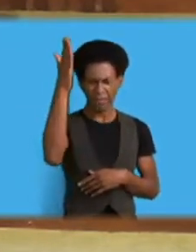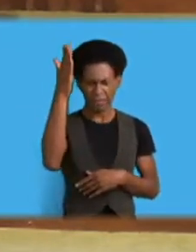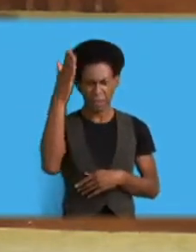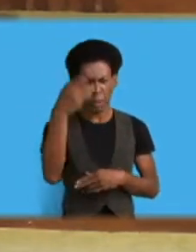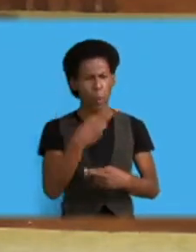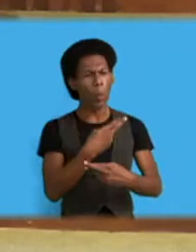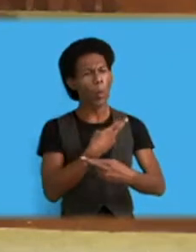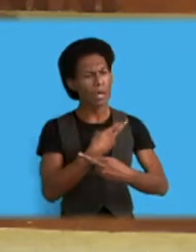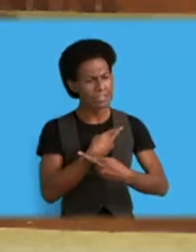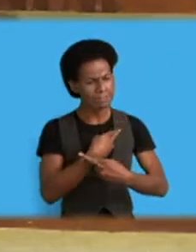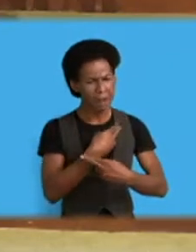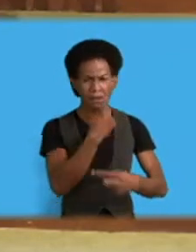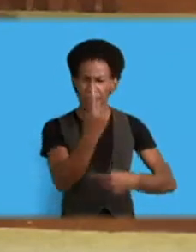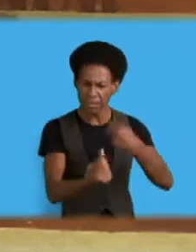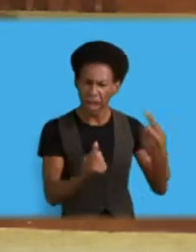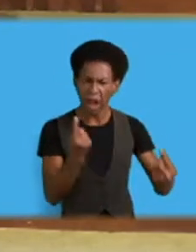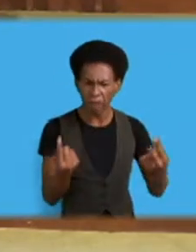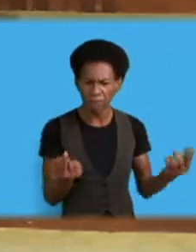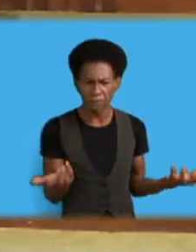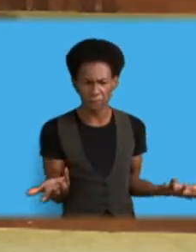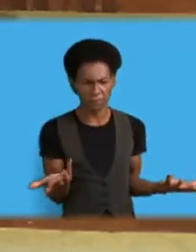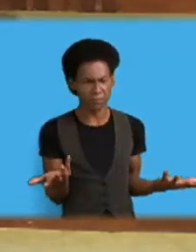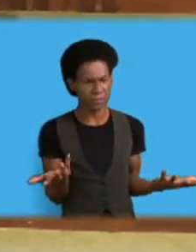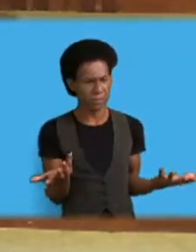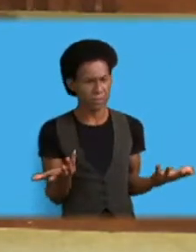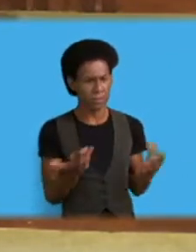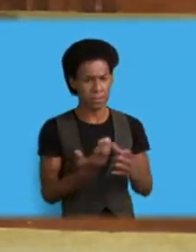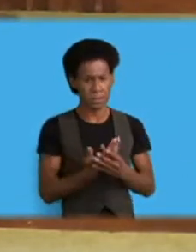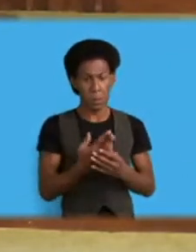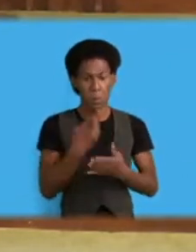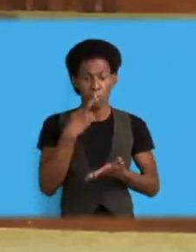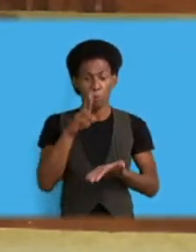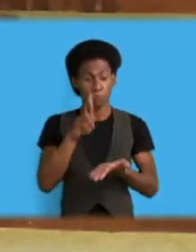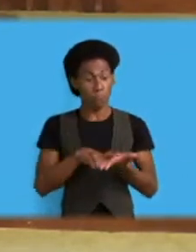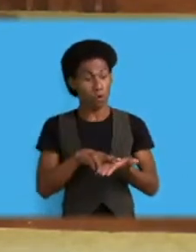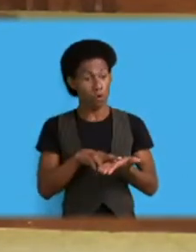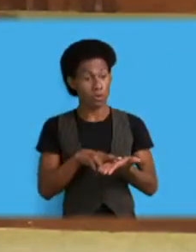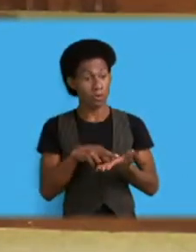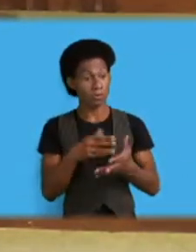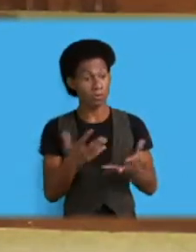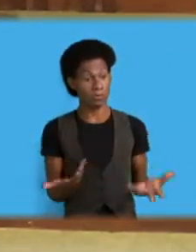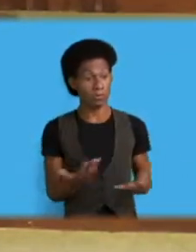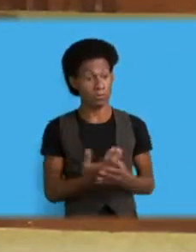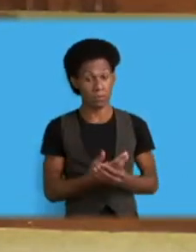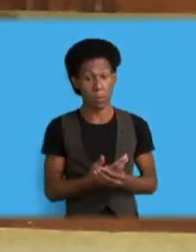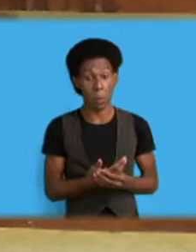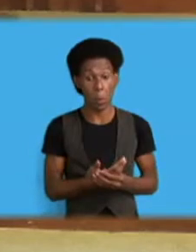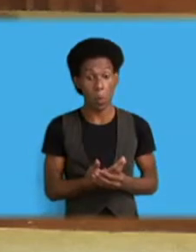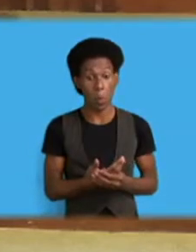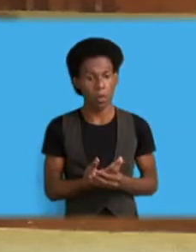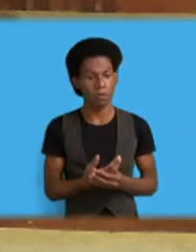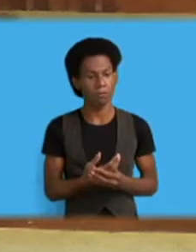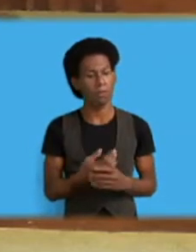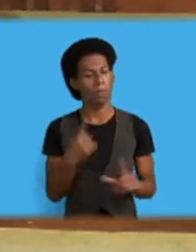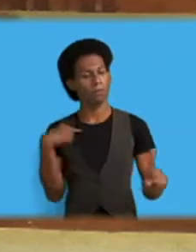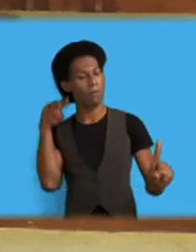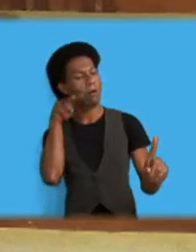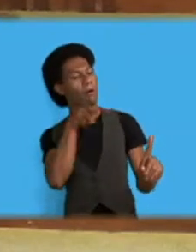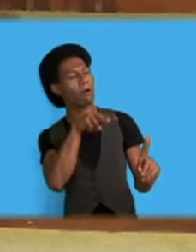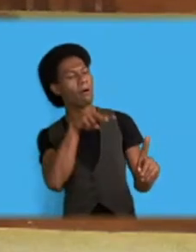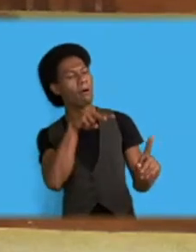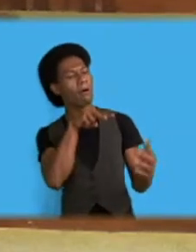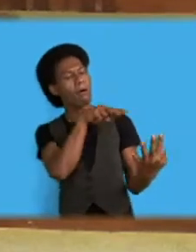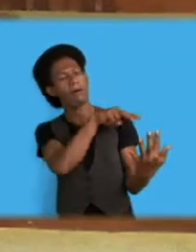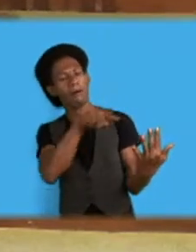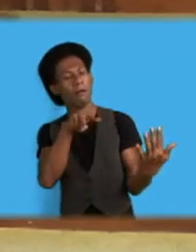report from the University of Bristol and USP, there's a joint report on the perception of teacher education and the general perception of